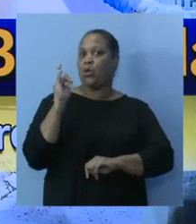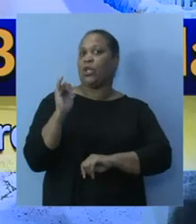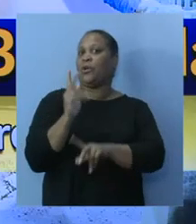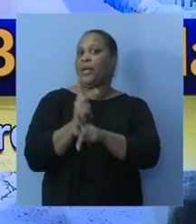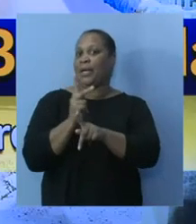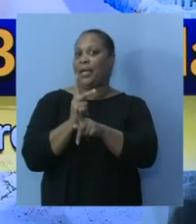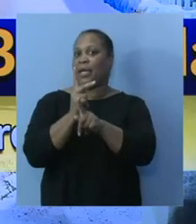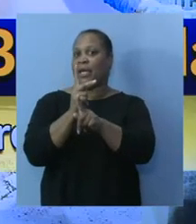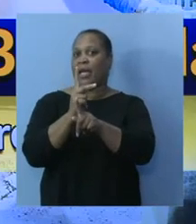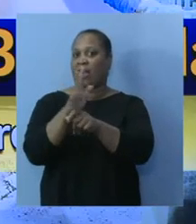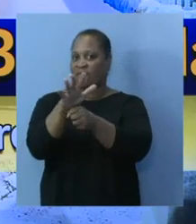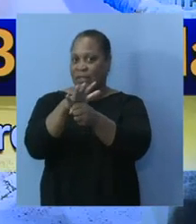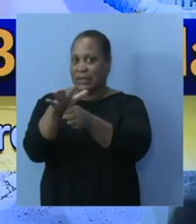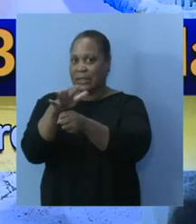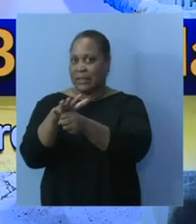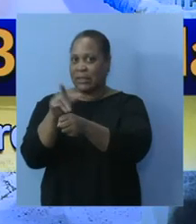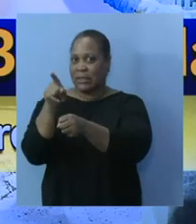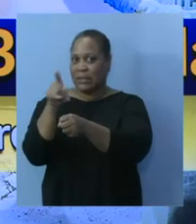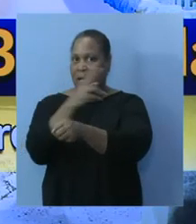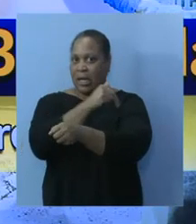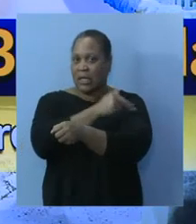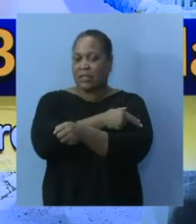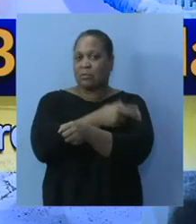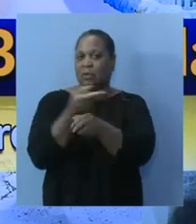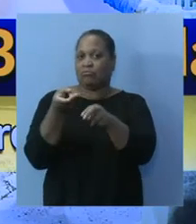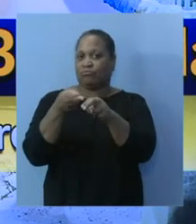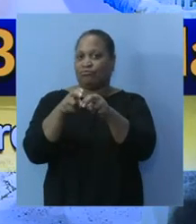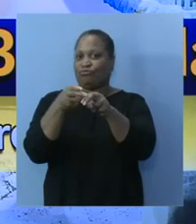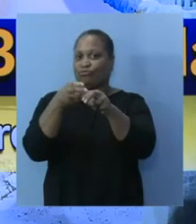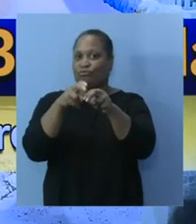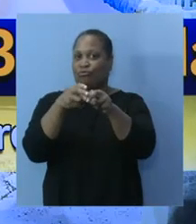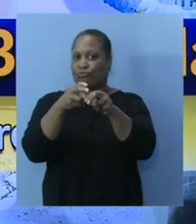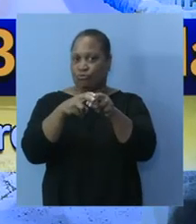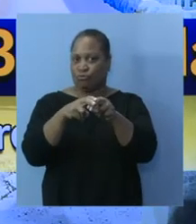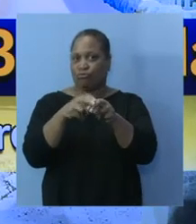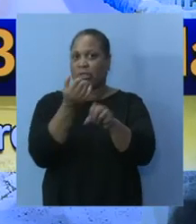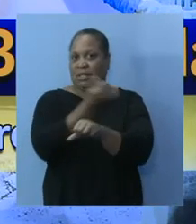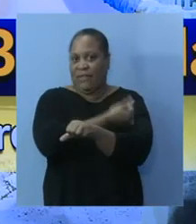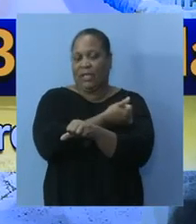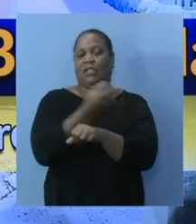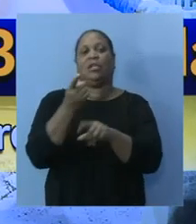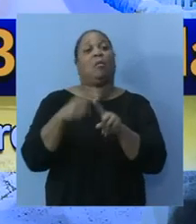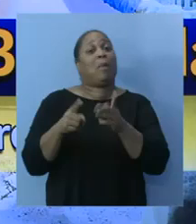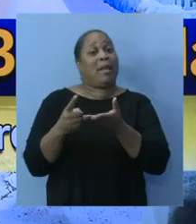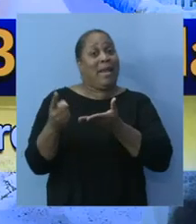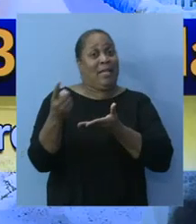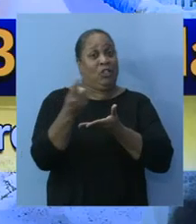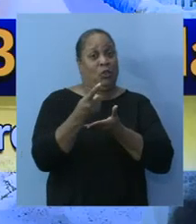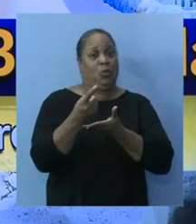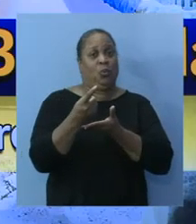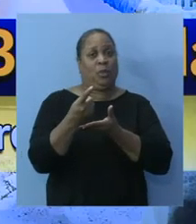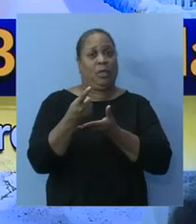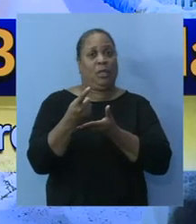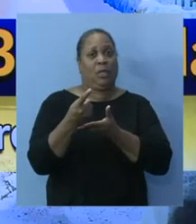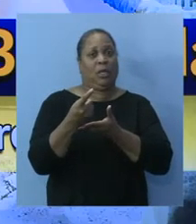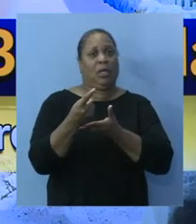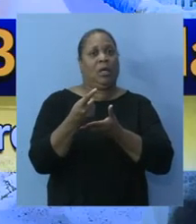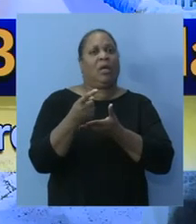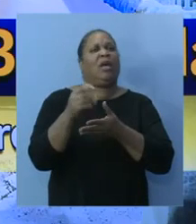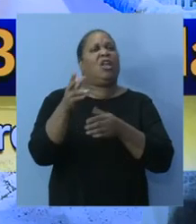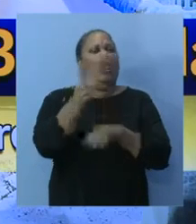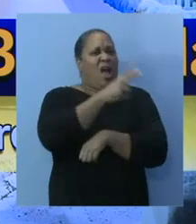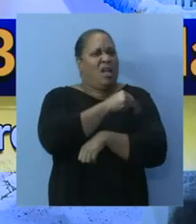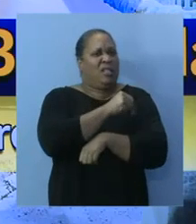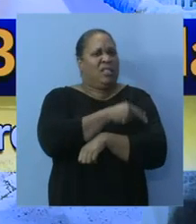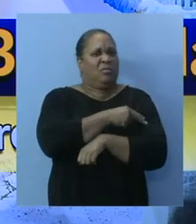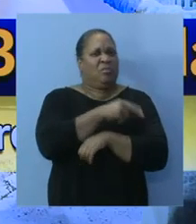facilities, making sure that we increase the vaccinations there. But next week, the intention is to bring the hospital online as another site, to expand